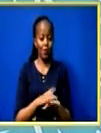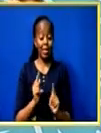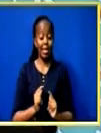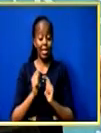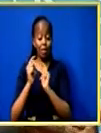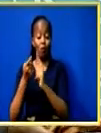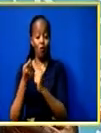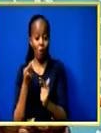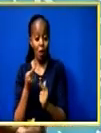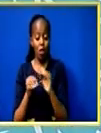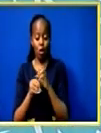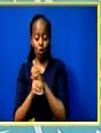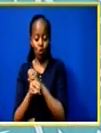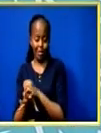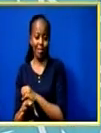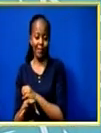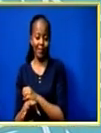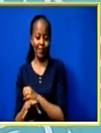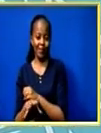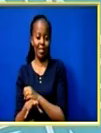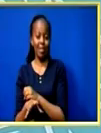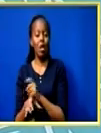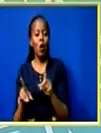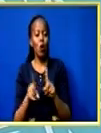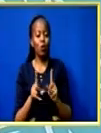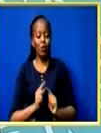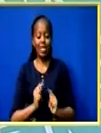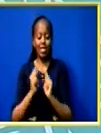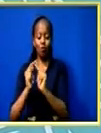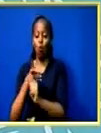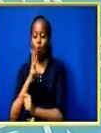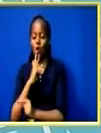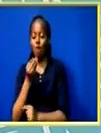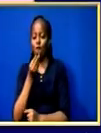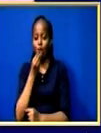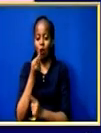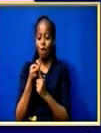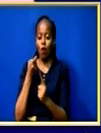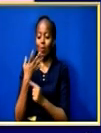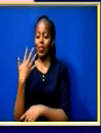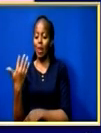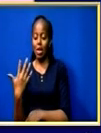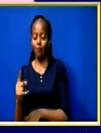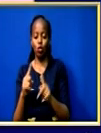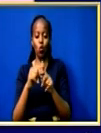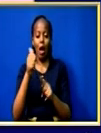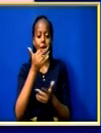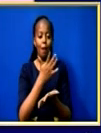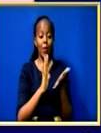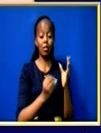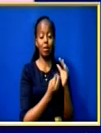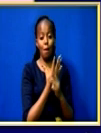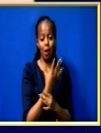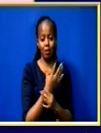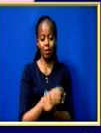transporting from the root. From the root. And then it also transports water, food from the leaves to other parts of the